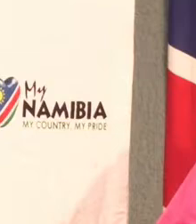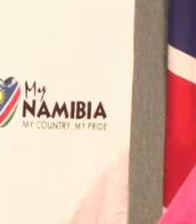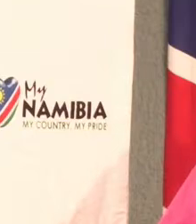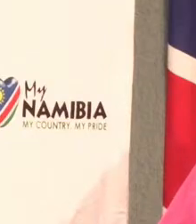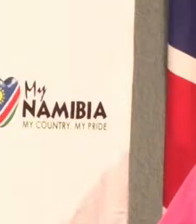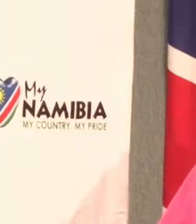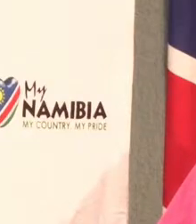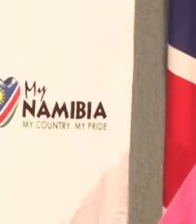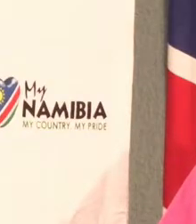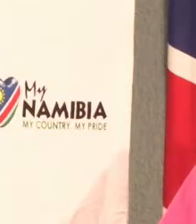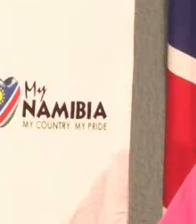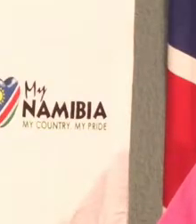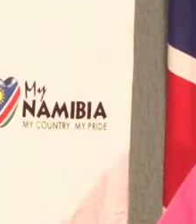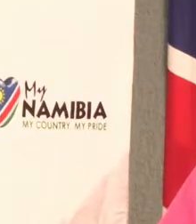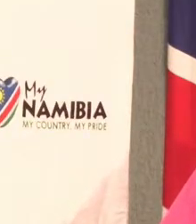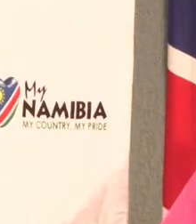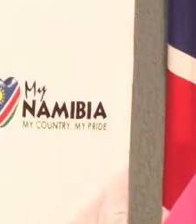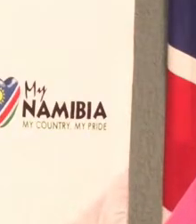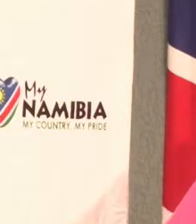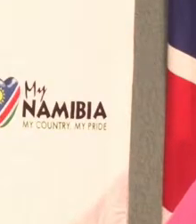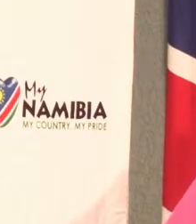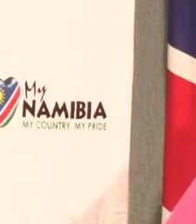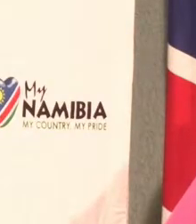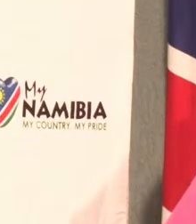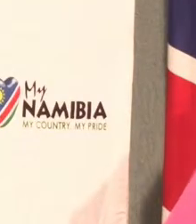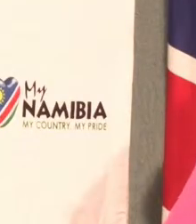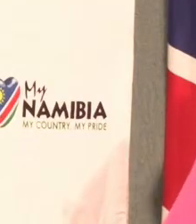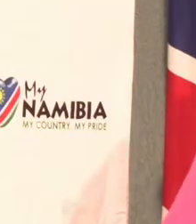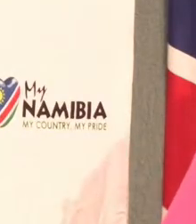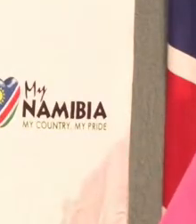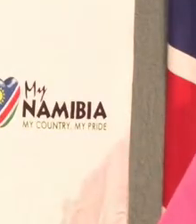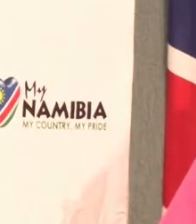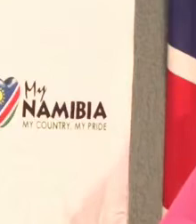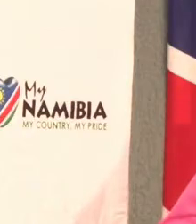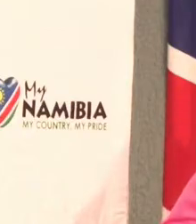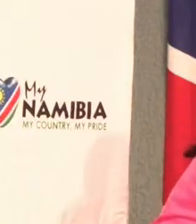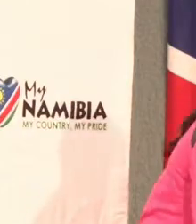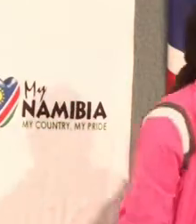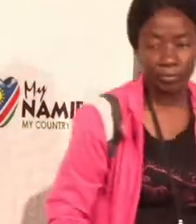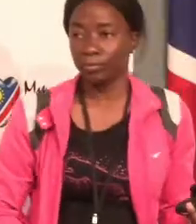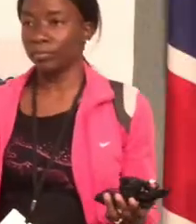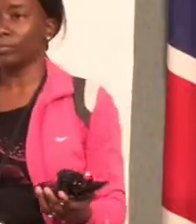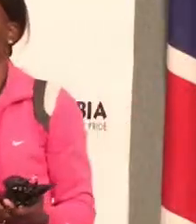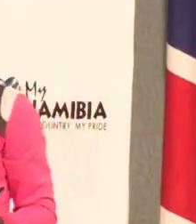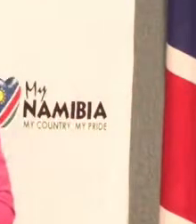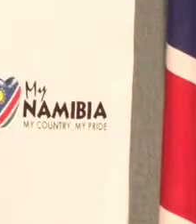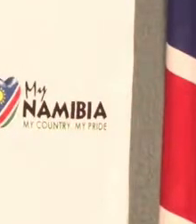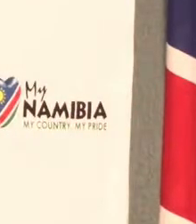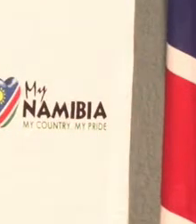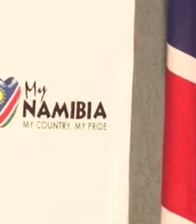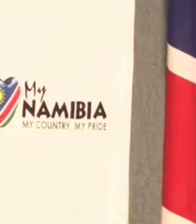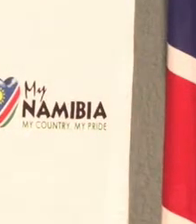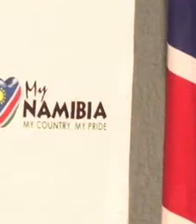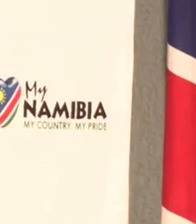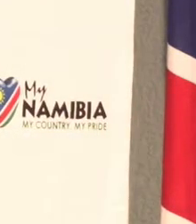Welcome back. Thank you for tuning in. This afternoon, we were at the community center, COVID Community Center at